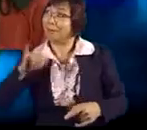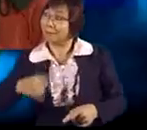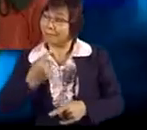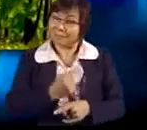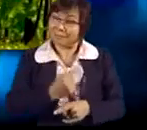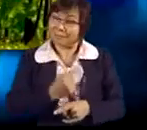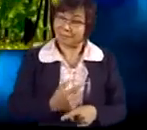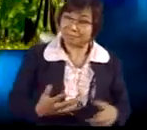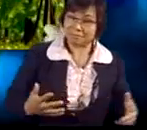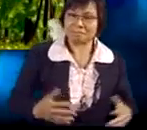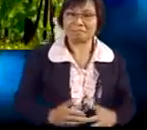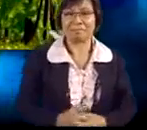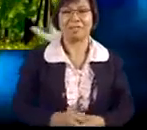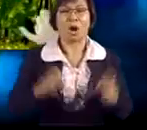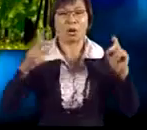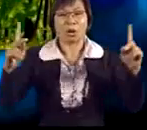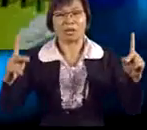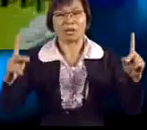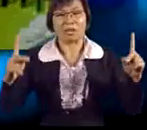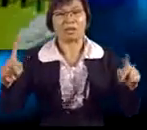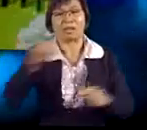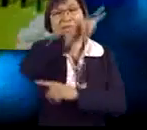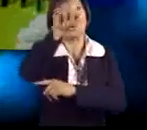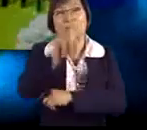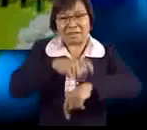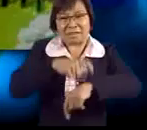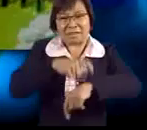your questions correctly, didn't I? Yes, you did.